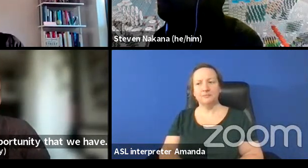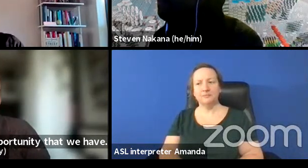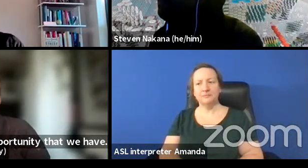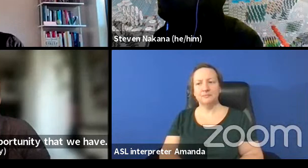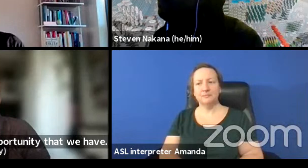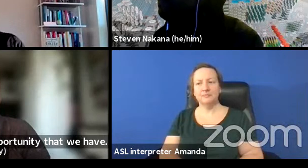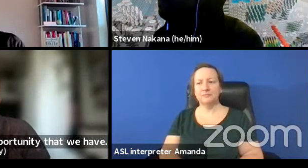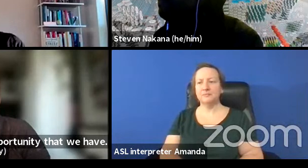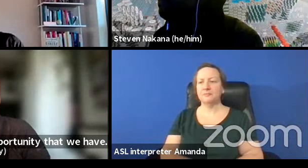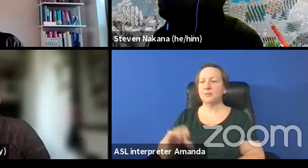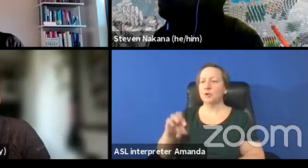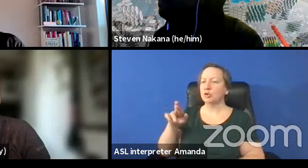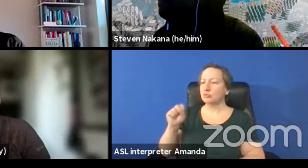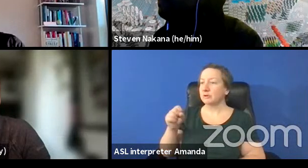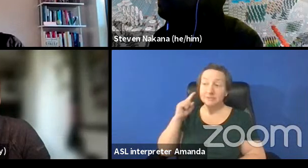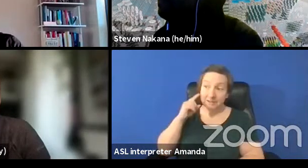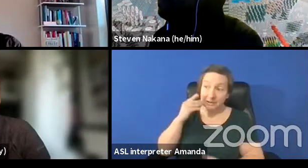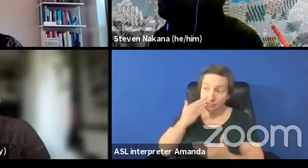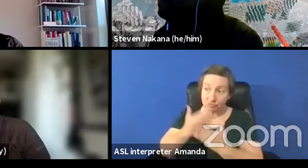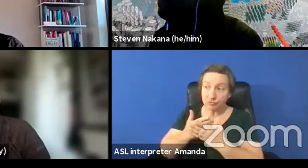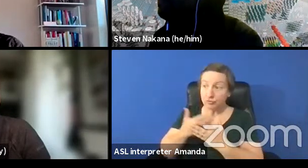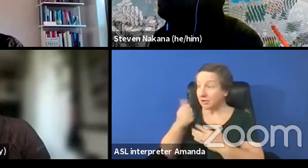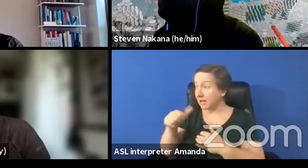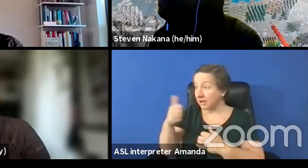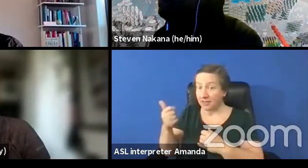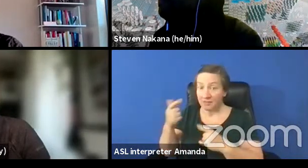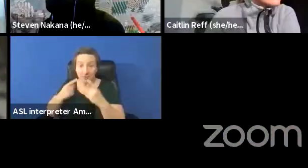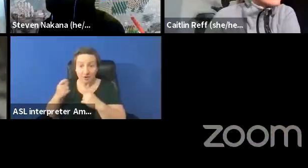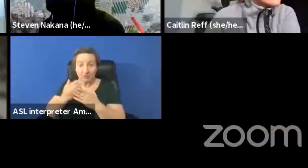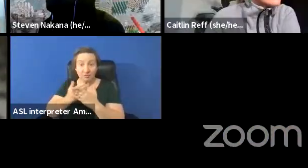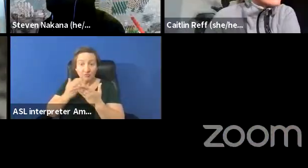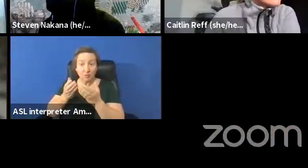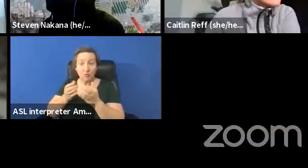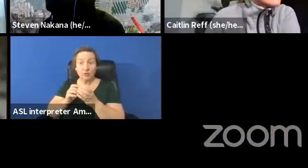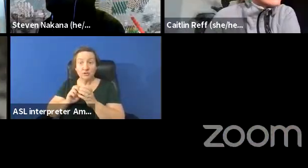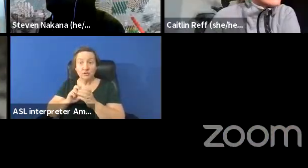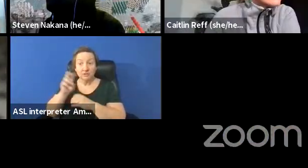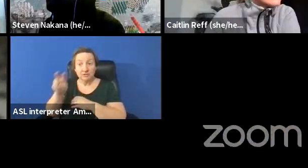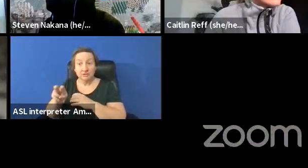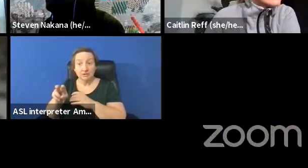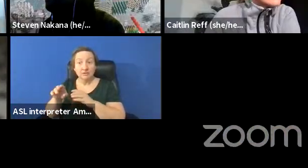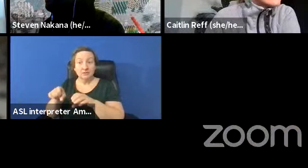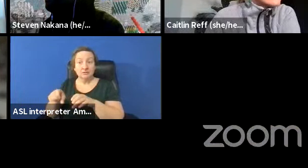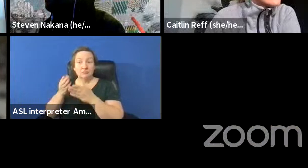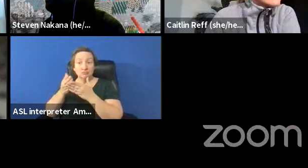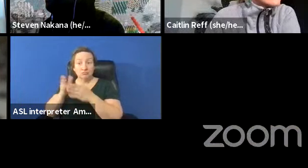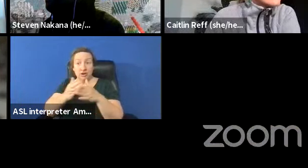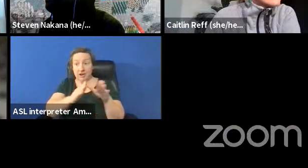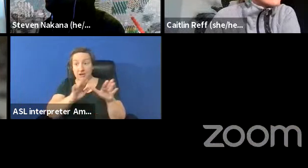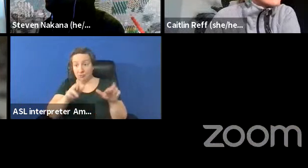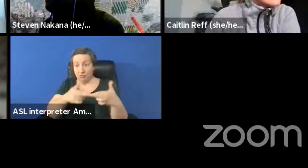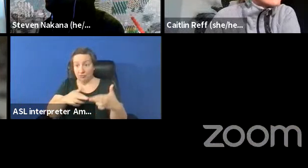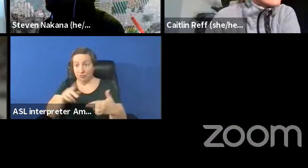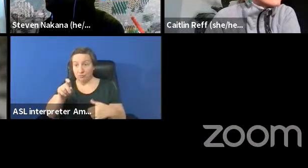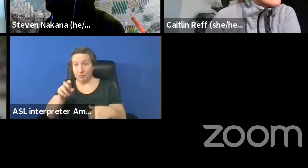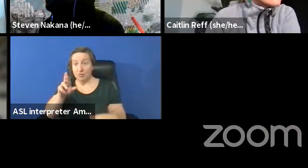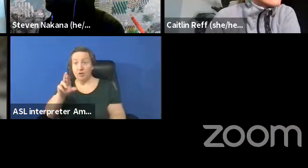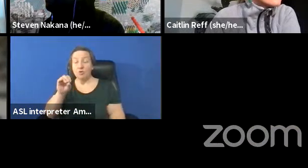Sounds good. Any final questions before we jump into our breakout rooms? Roberta, did you want